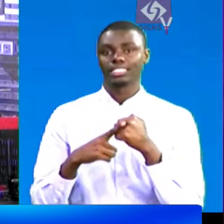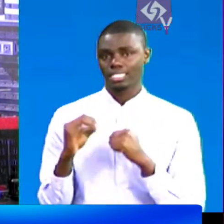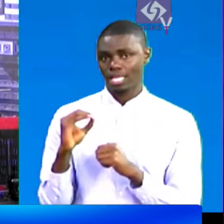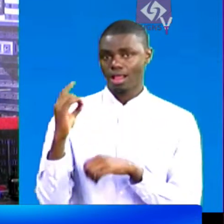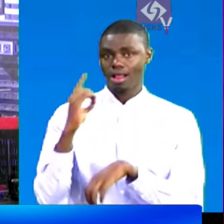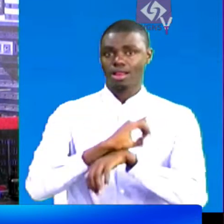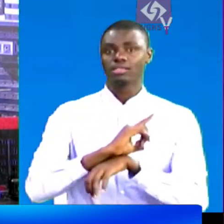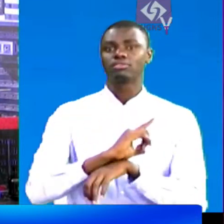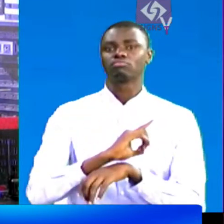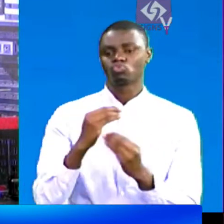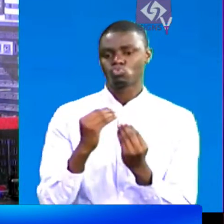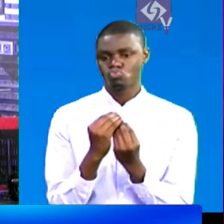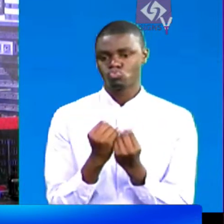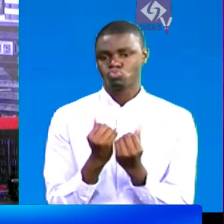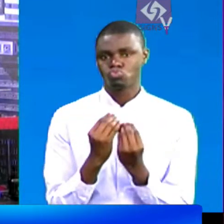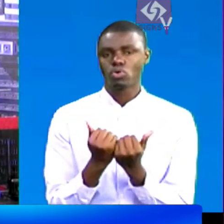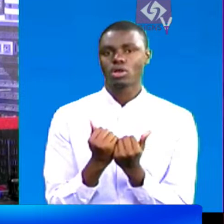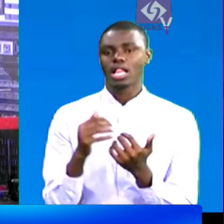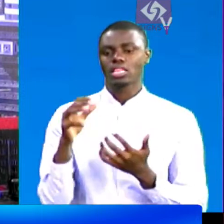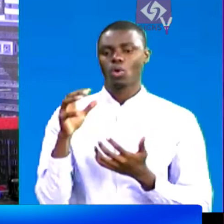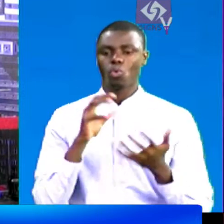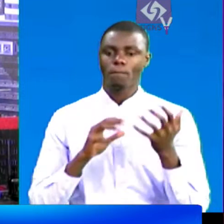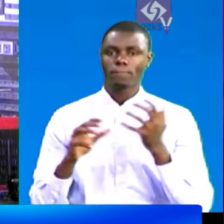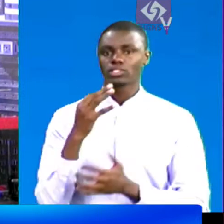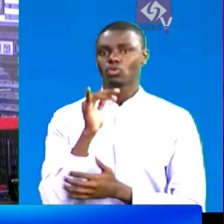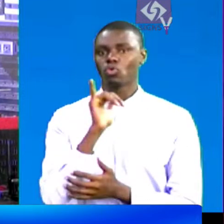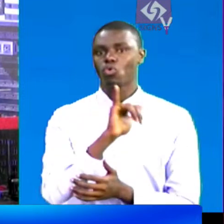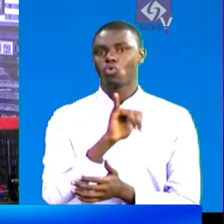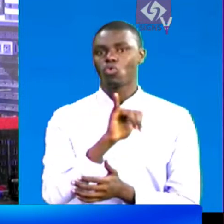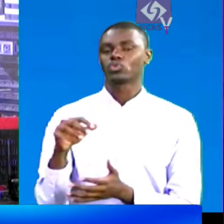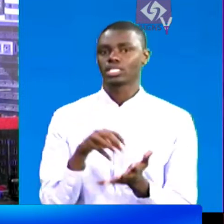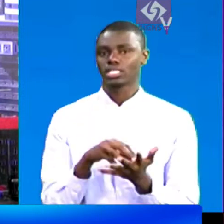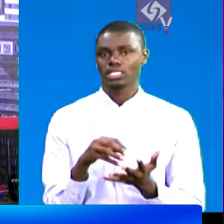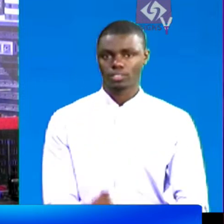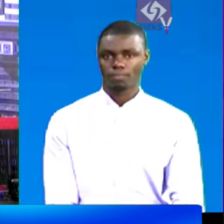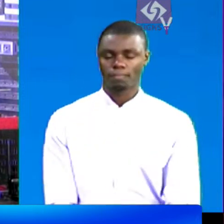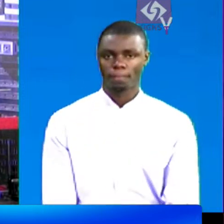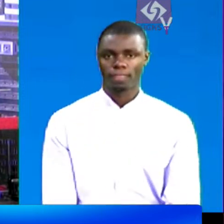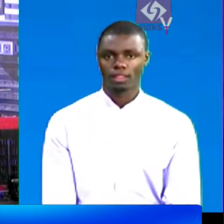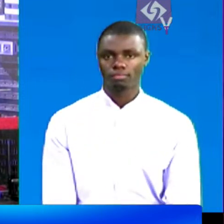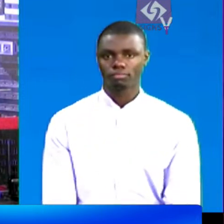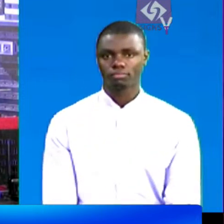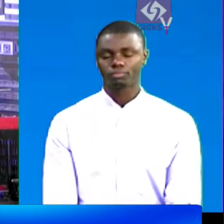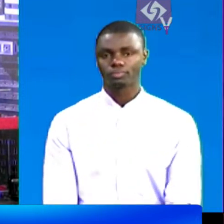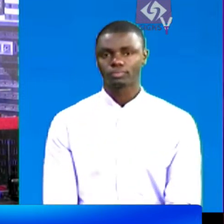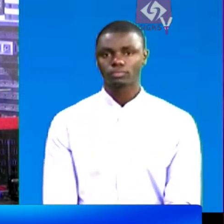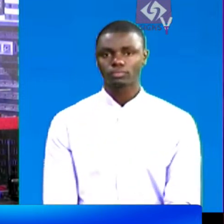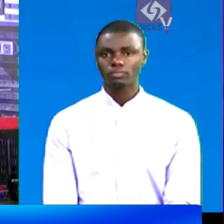days to address the complexities of certain cases.